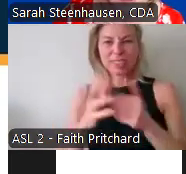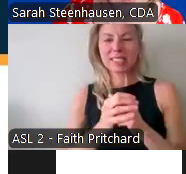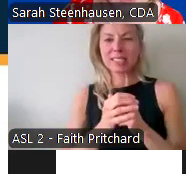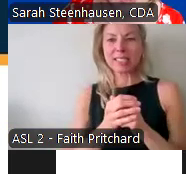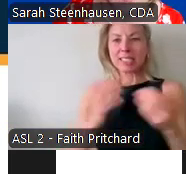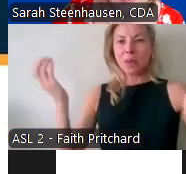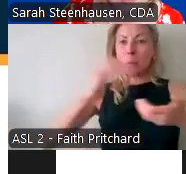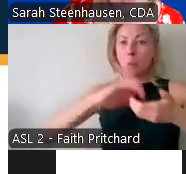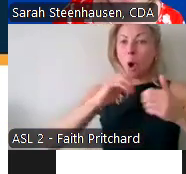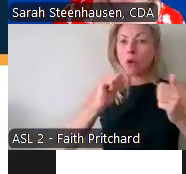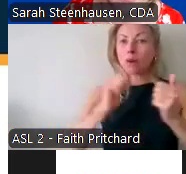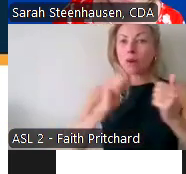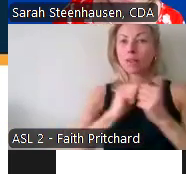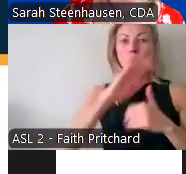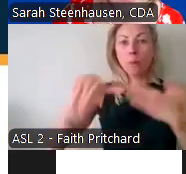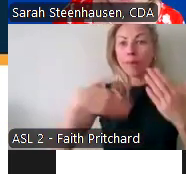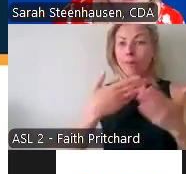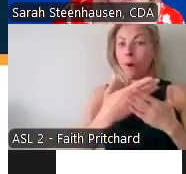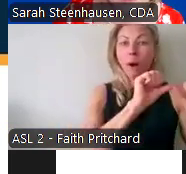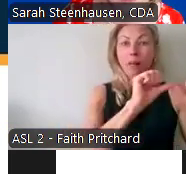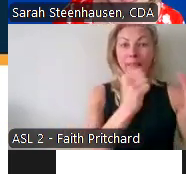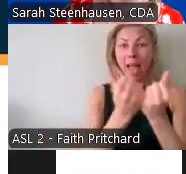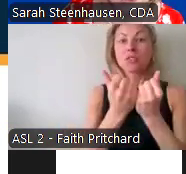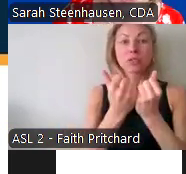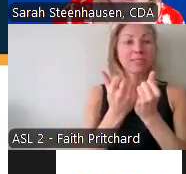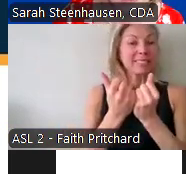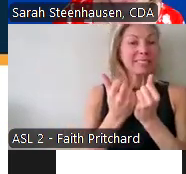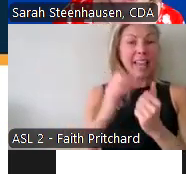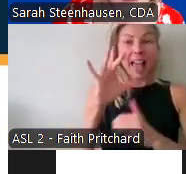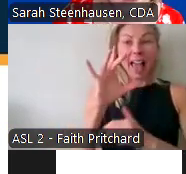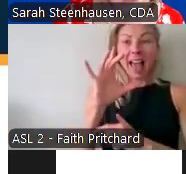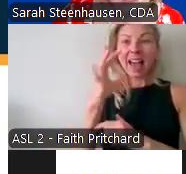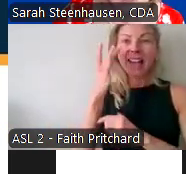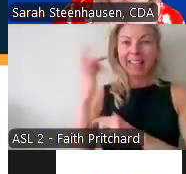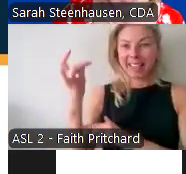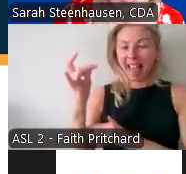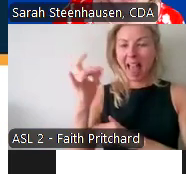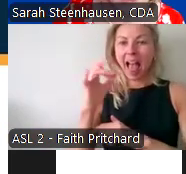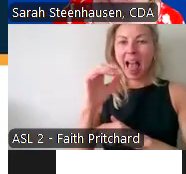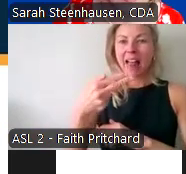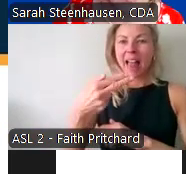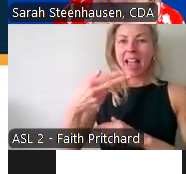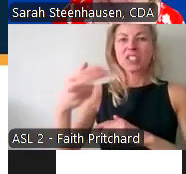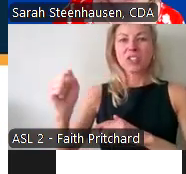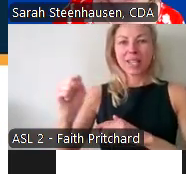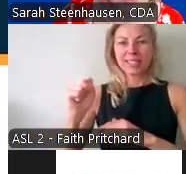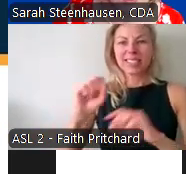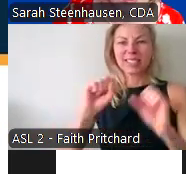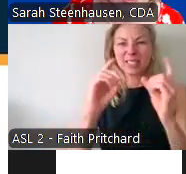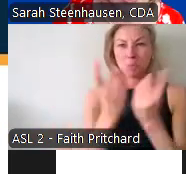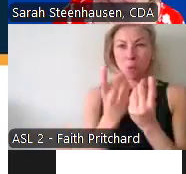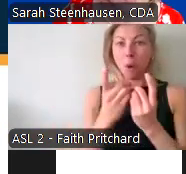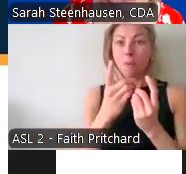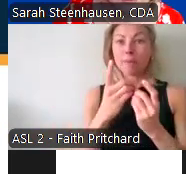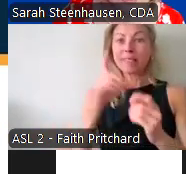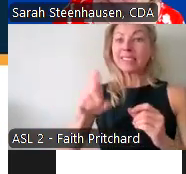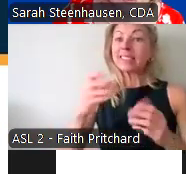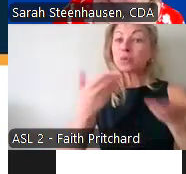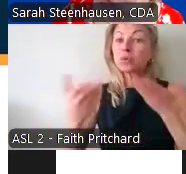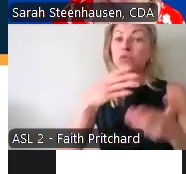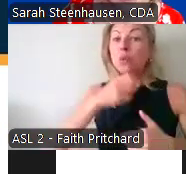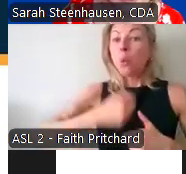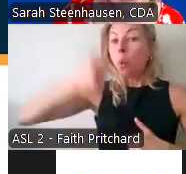our Cal HHS agencies or Cal HHS departments that offer these services to older adults, people